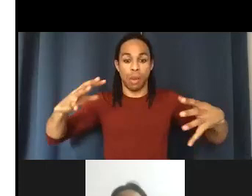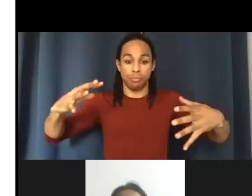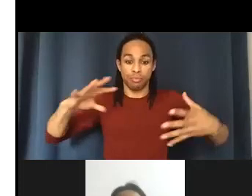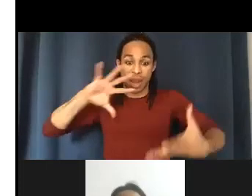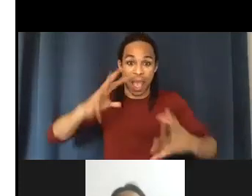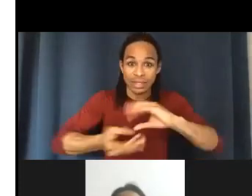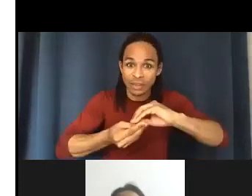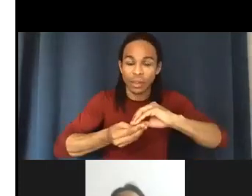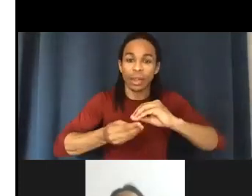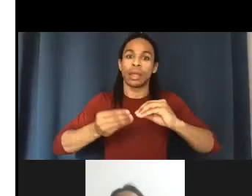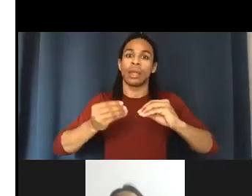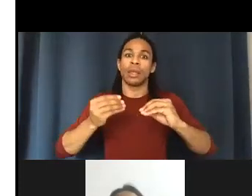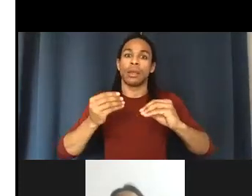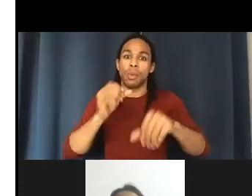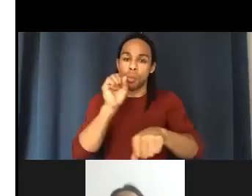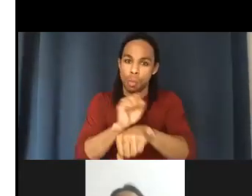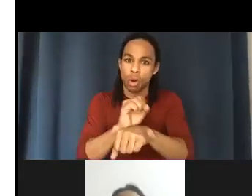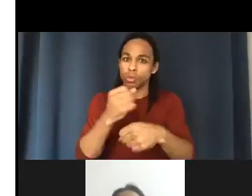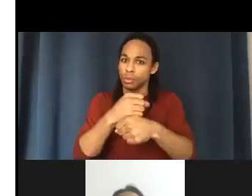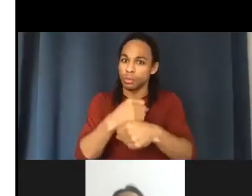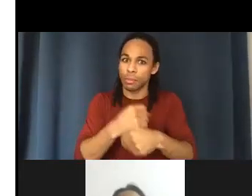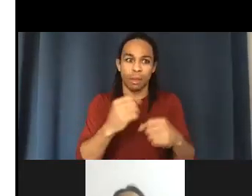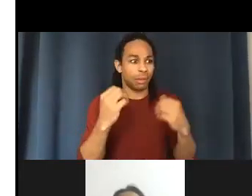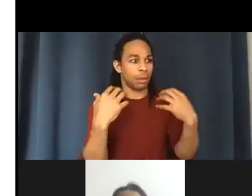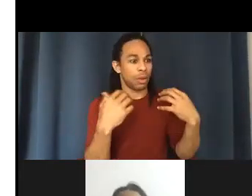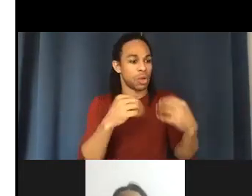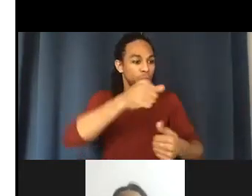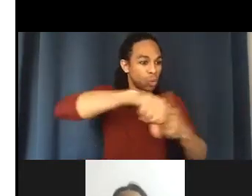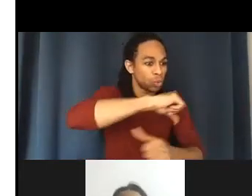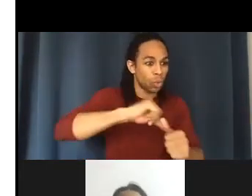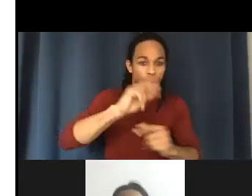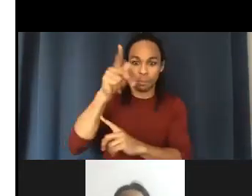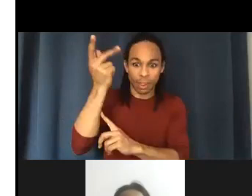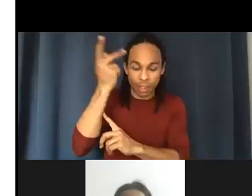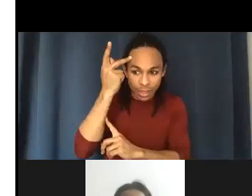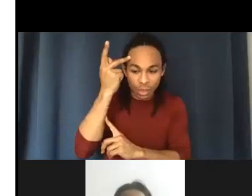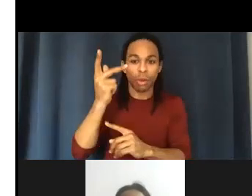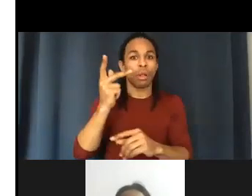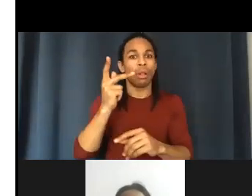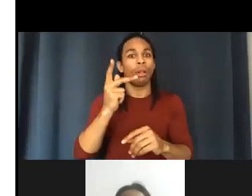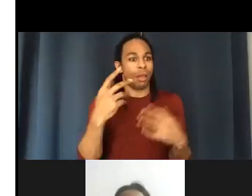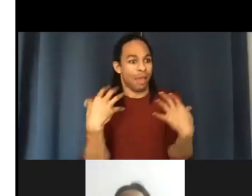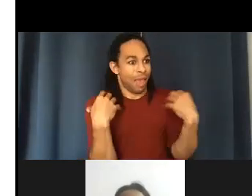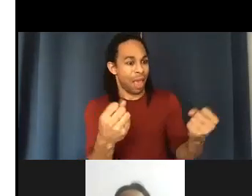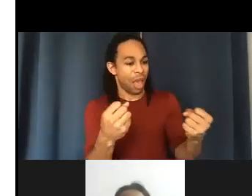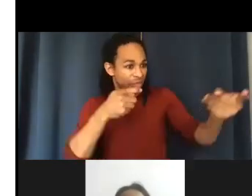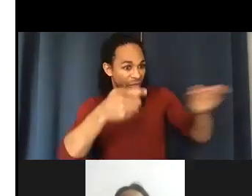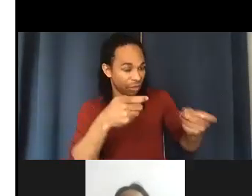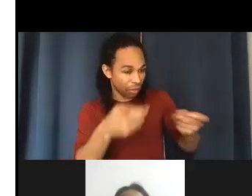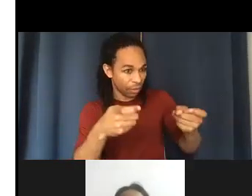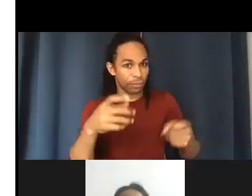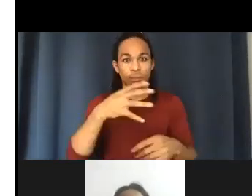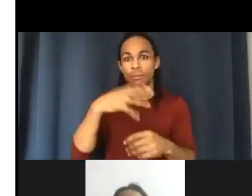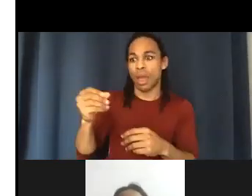critical connections between socio-political determinants of health, while we are